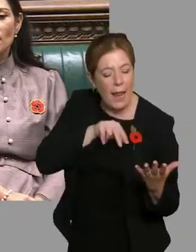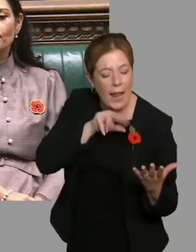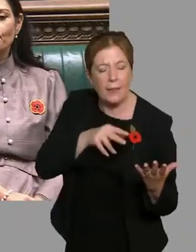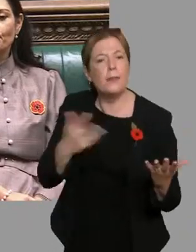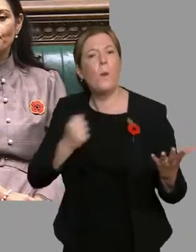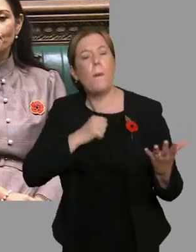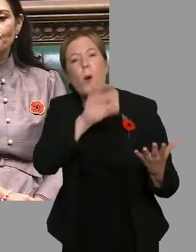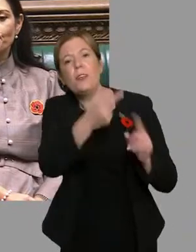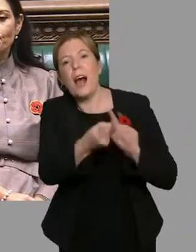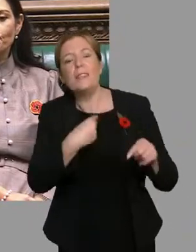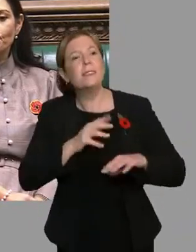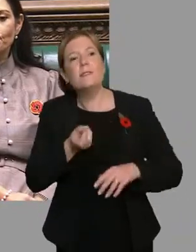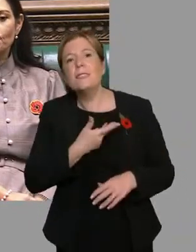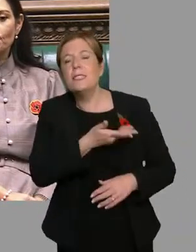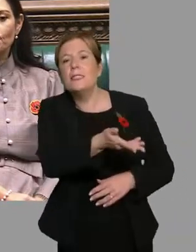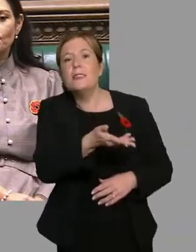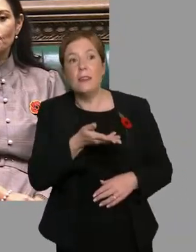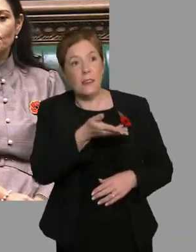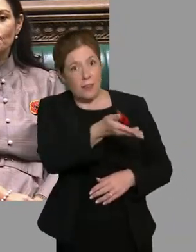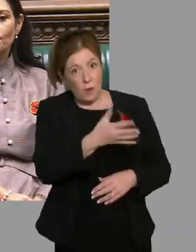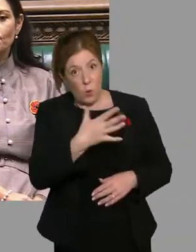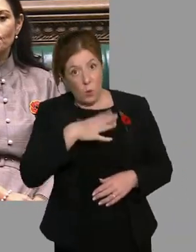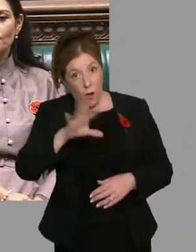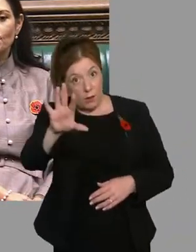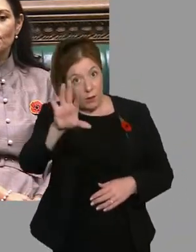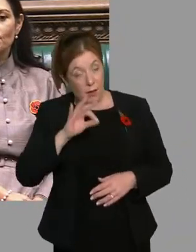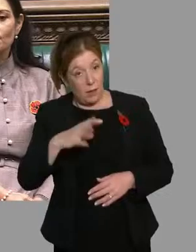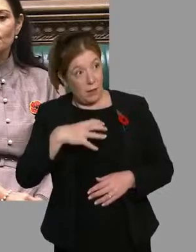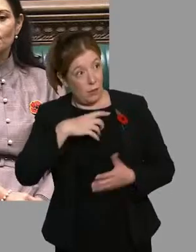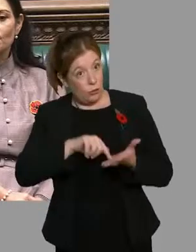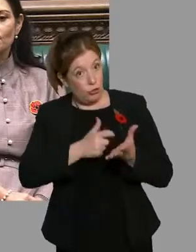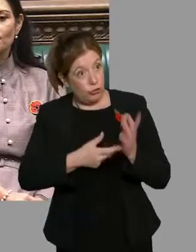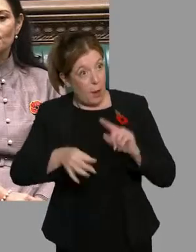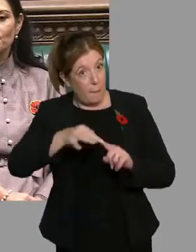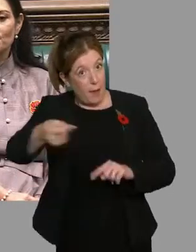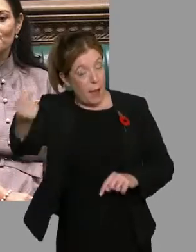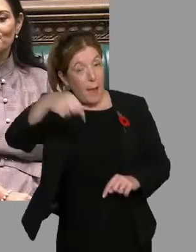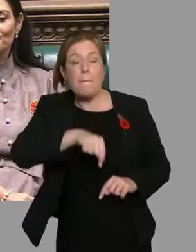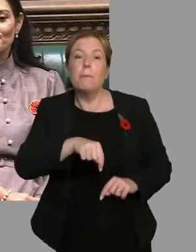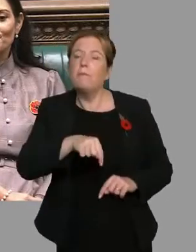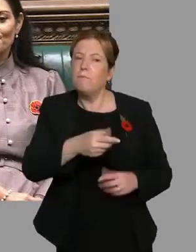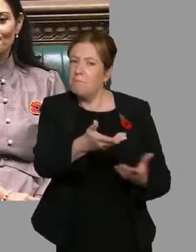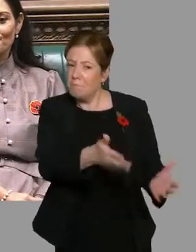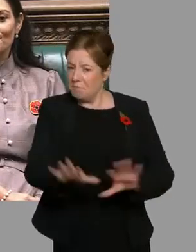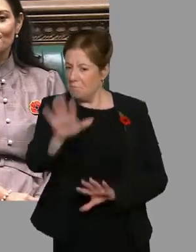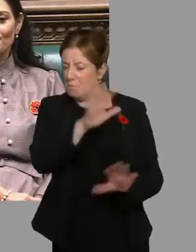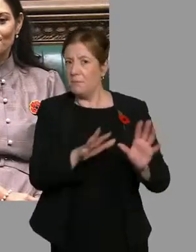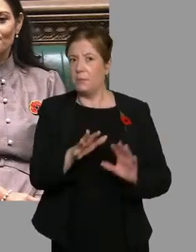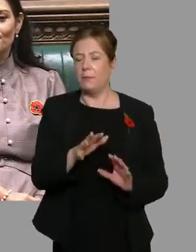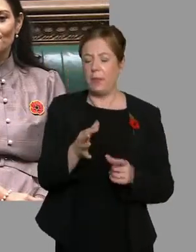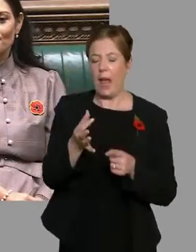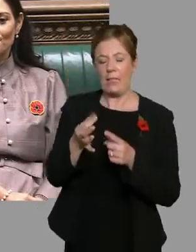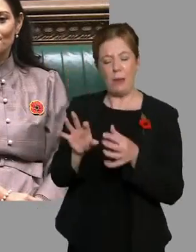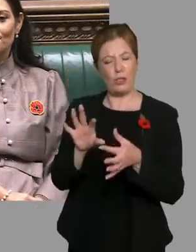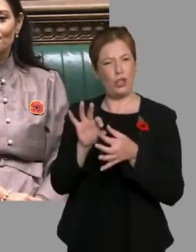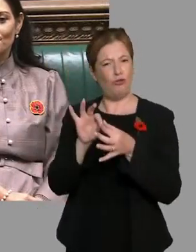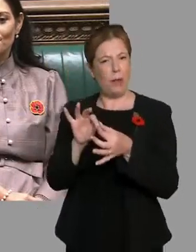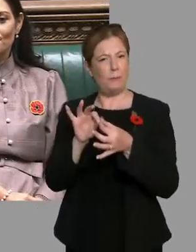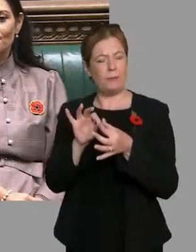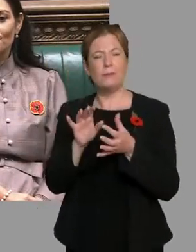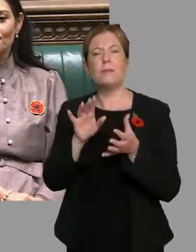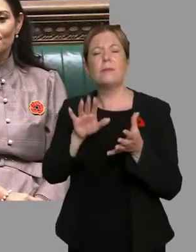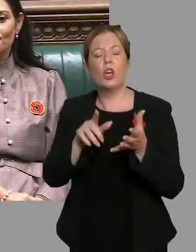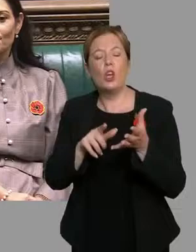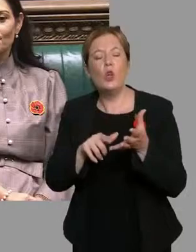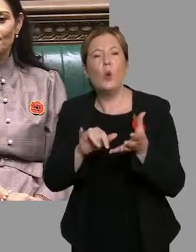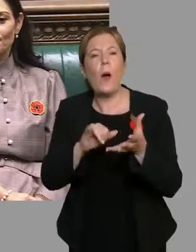President-elect Trump to Parliament. He needs to look after the special relationship. The US is our single biggest trade partner. Given